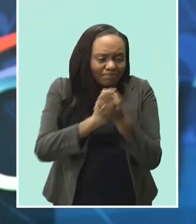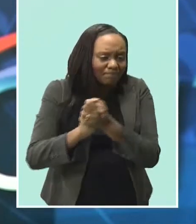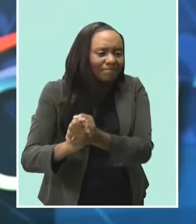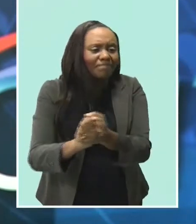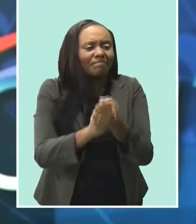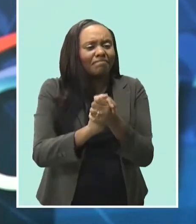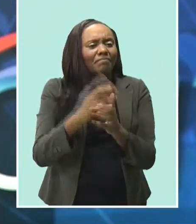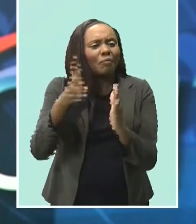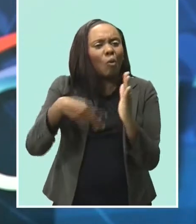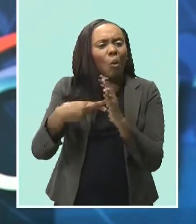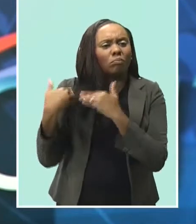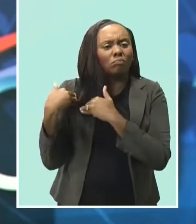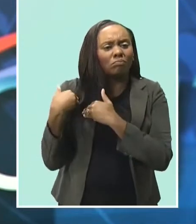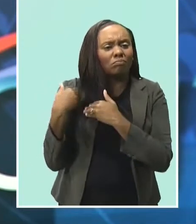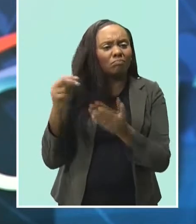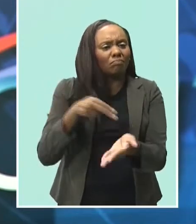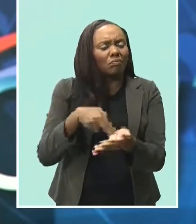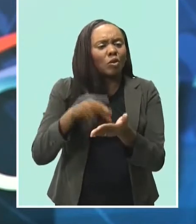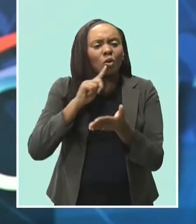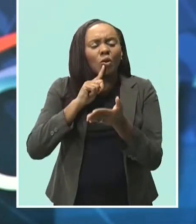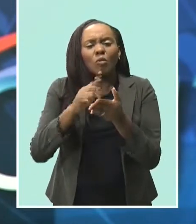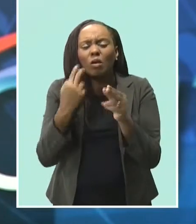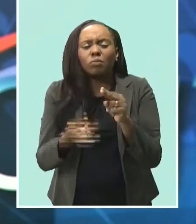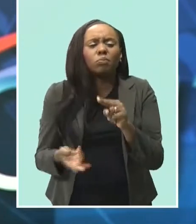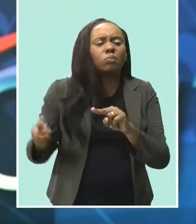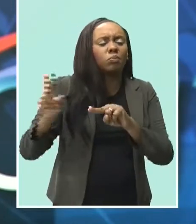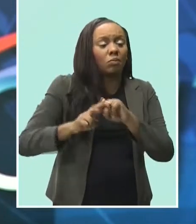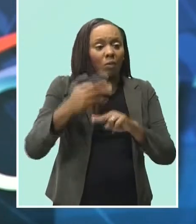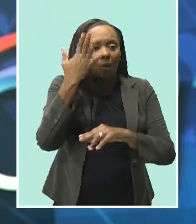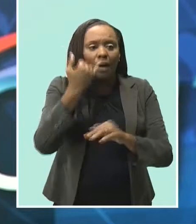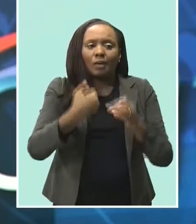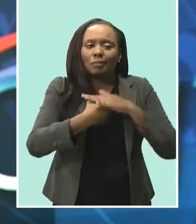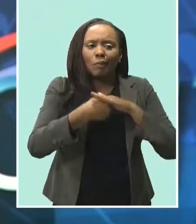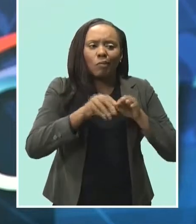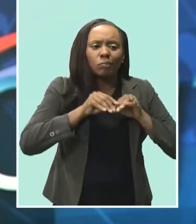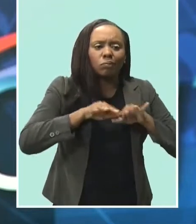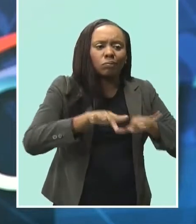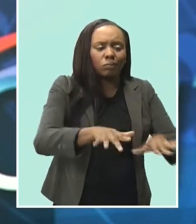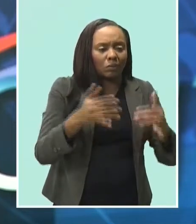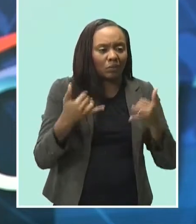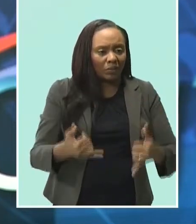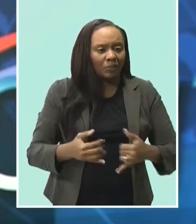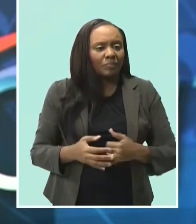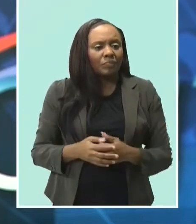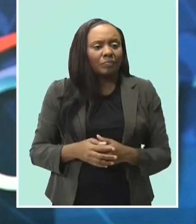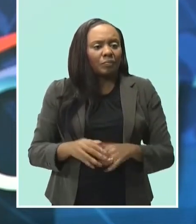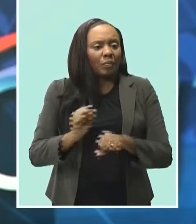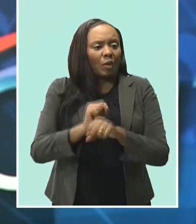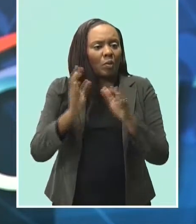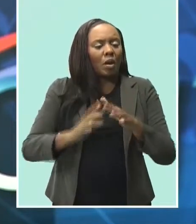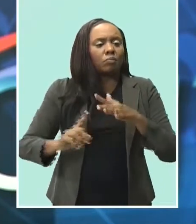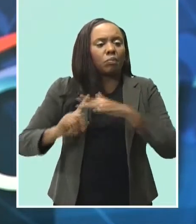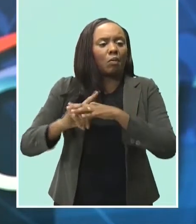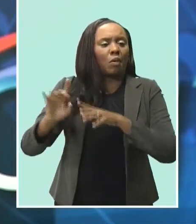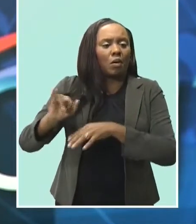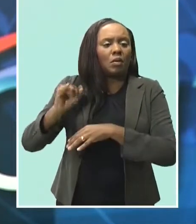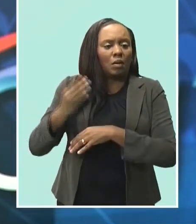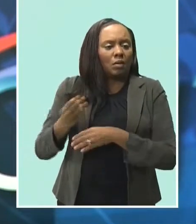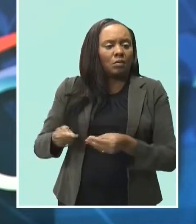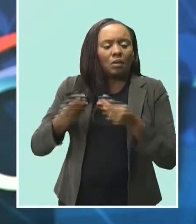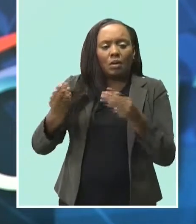a Deputy Commissioner of Police with direct responsibility for administration and human resources matters, and